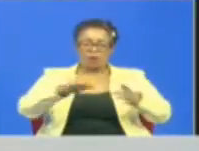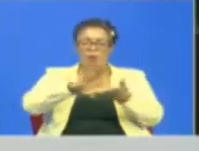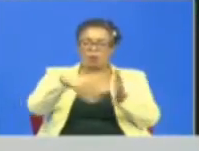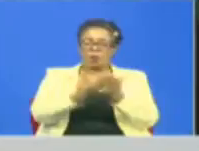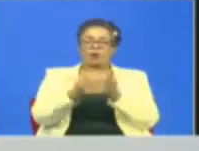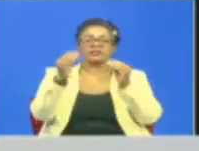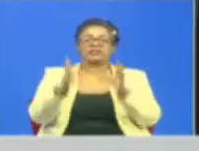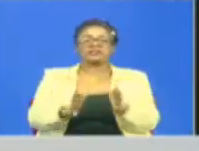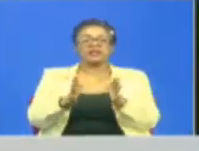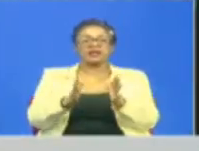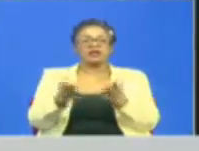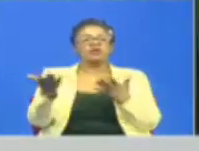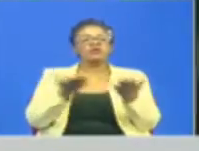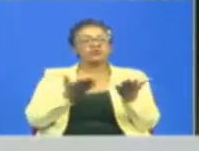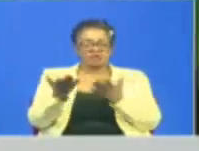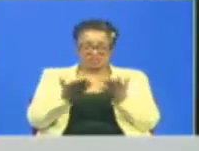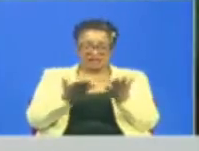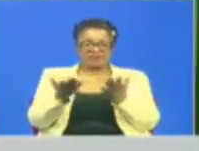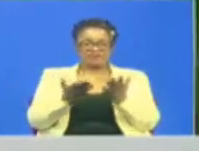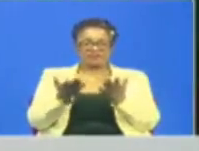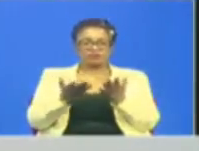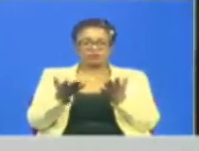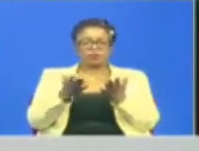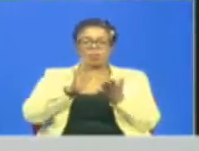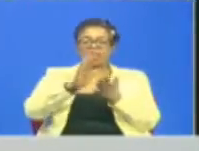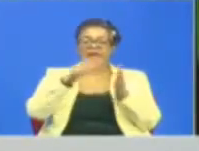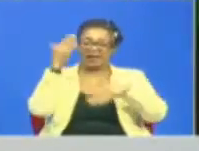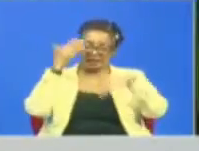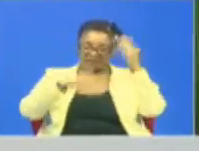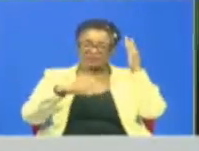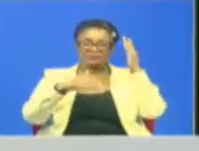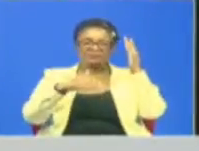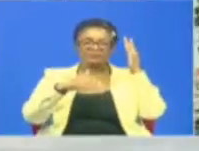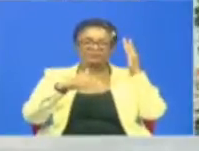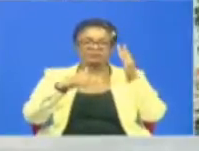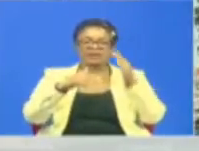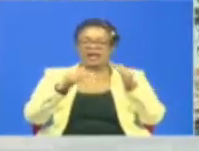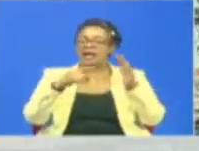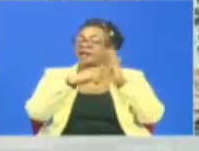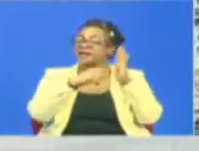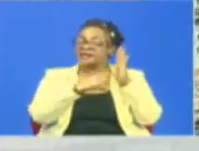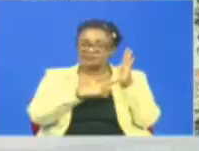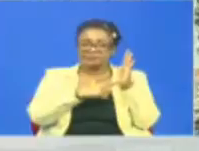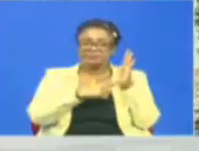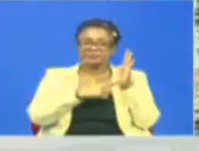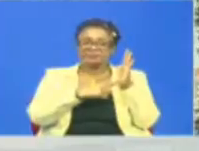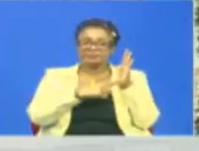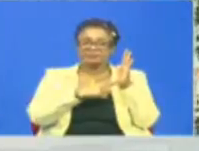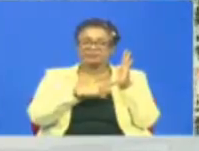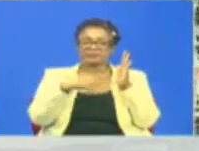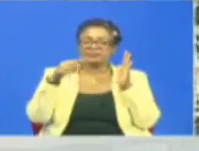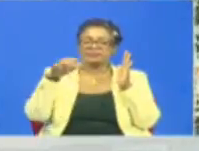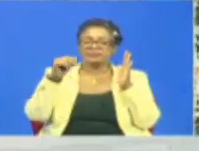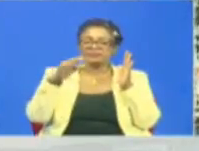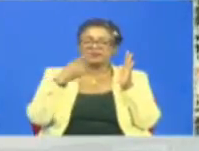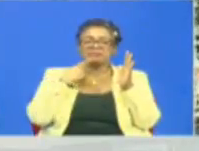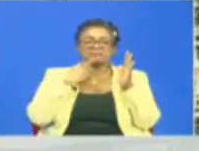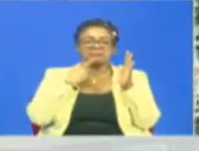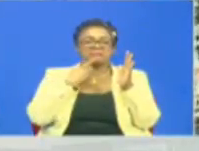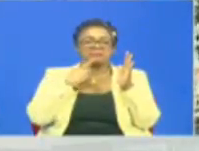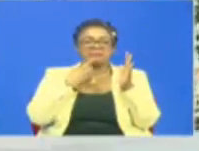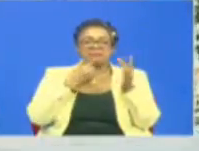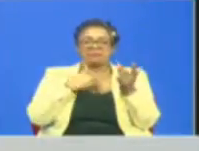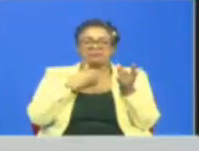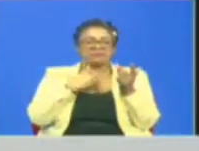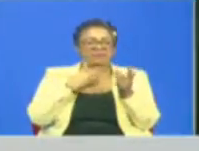to serve in the new career progression guidelines. Furthermore, TSC denies claims that it is running two